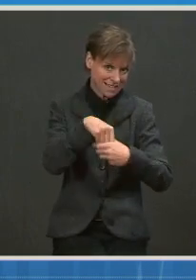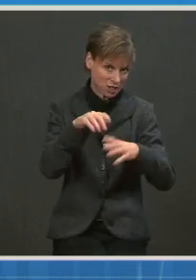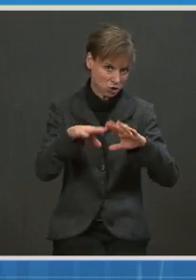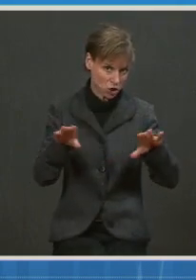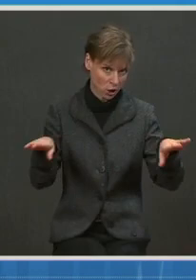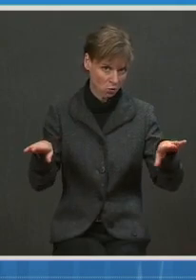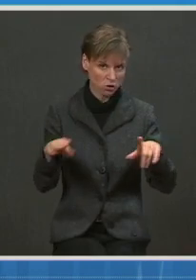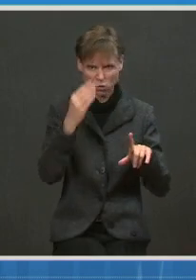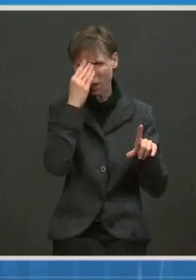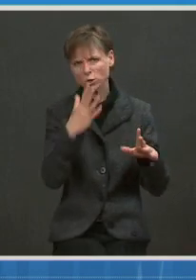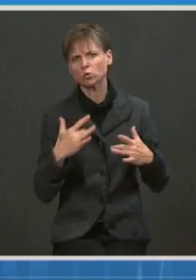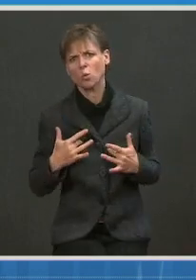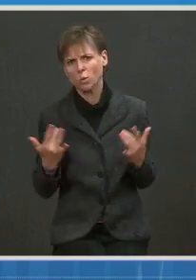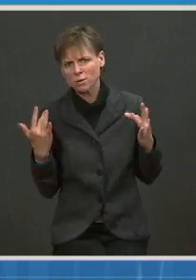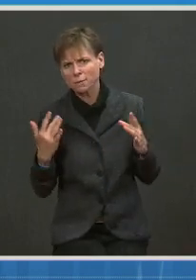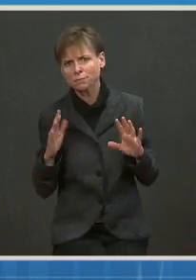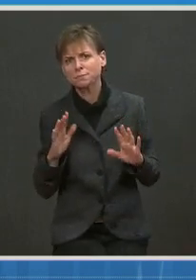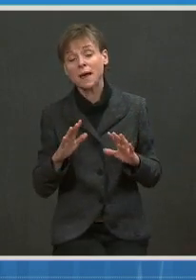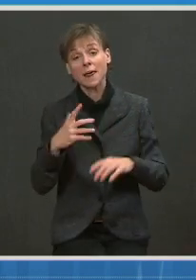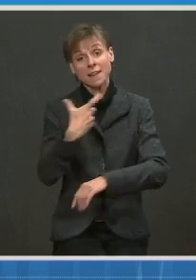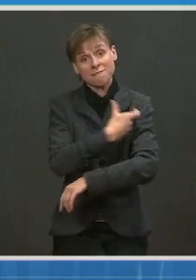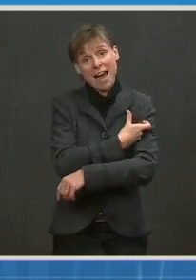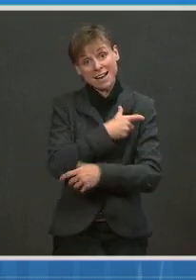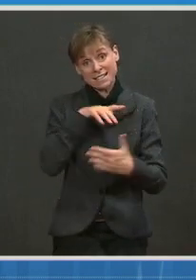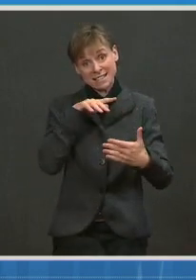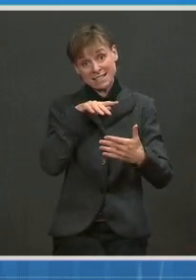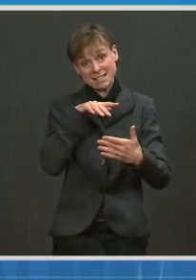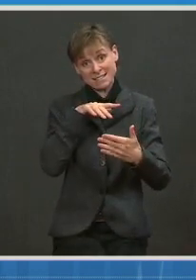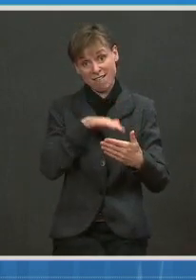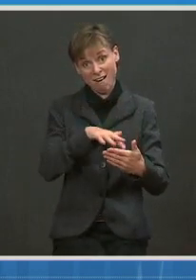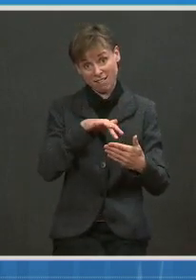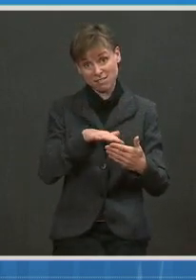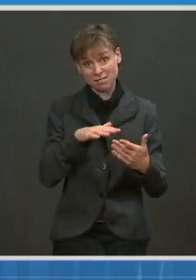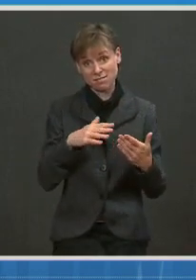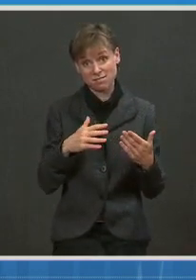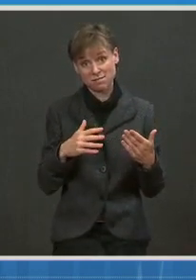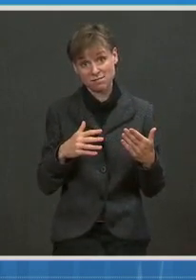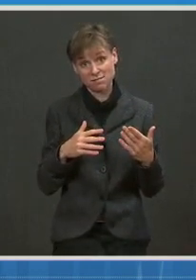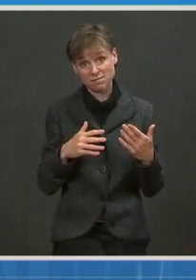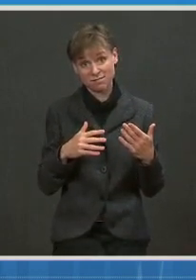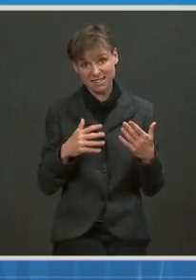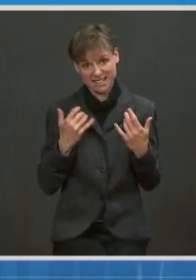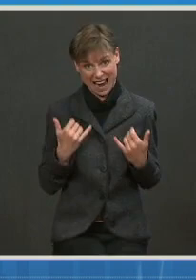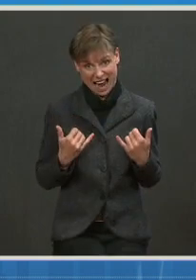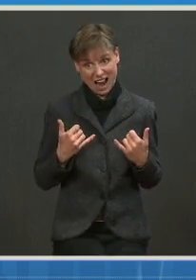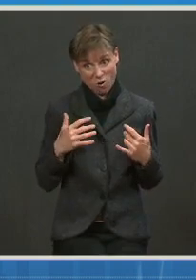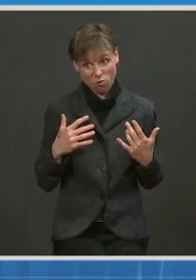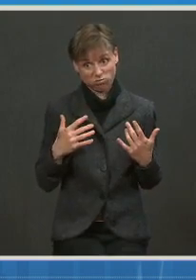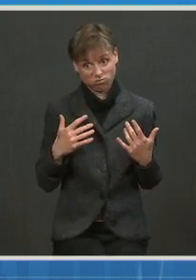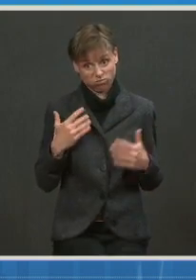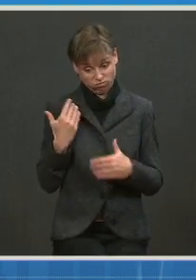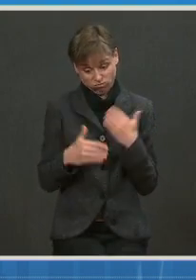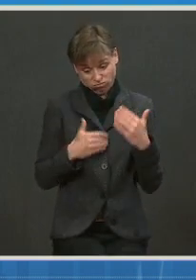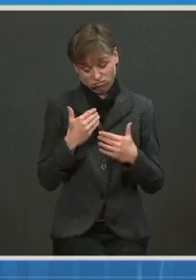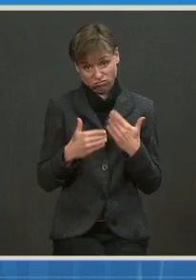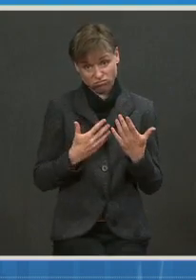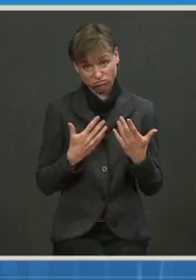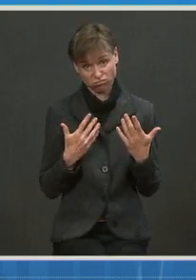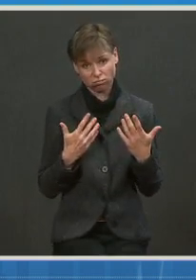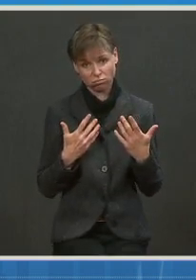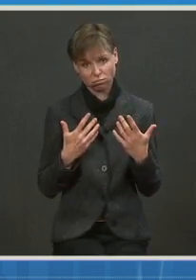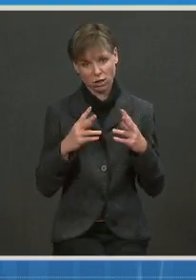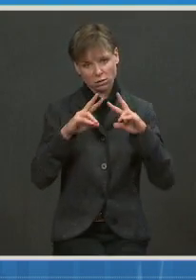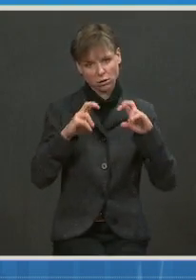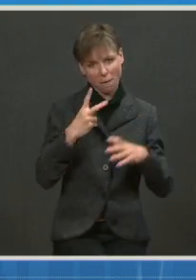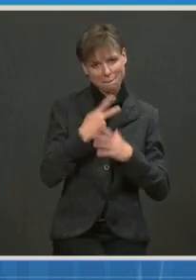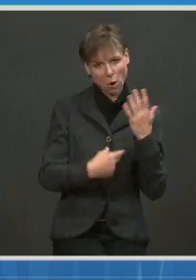where we are, the vaccine studies that are done right now are looking at both